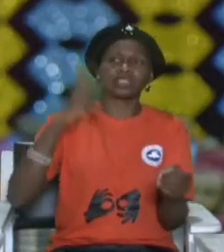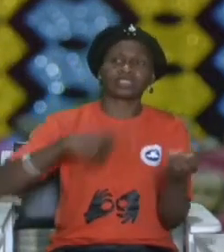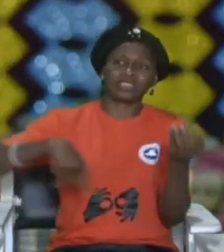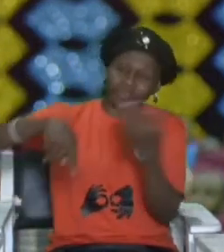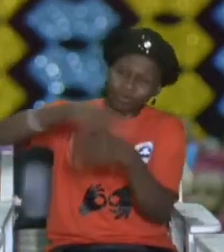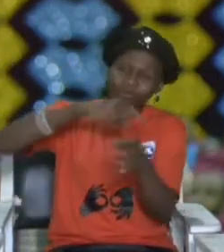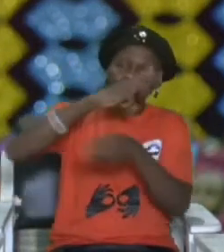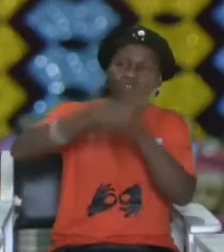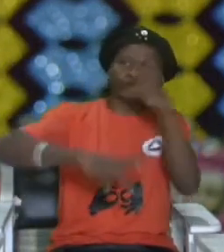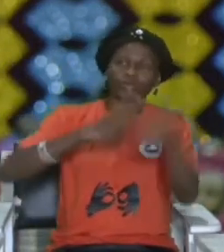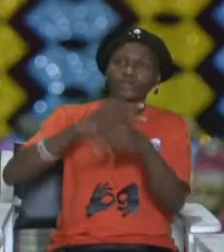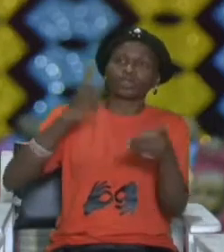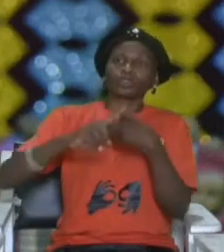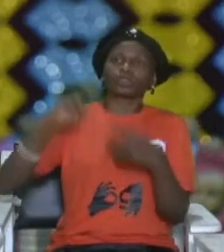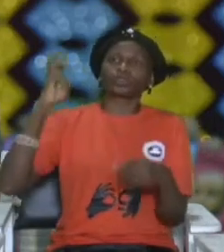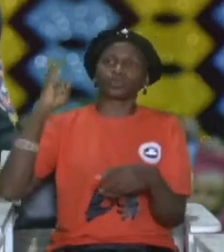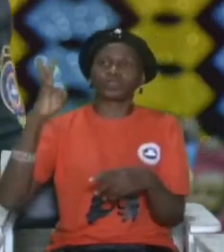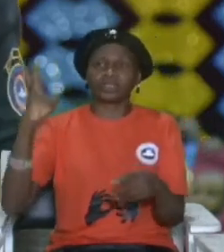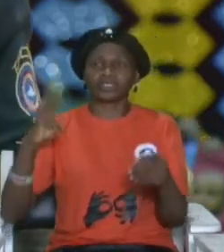world.